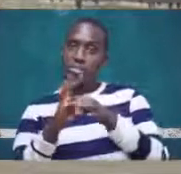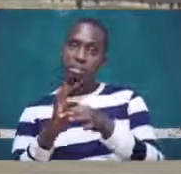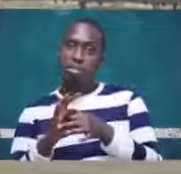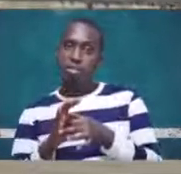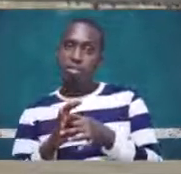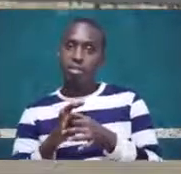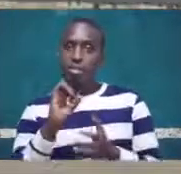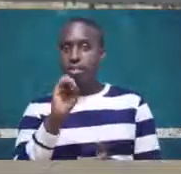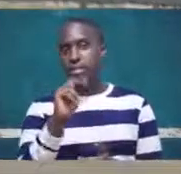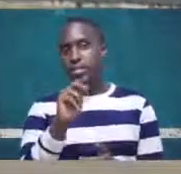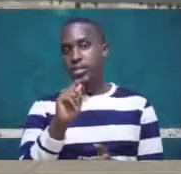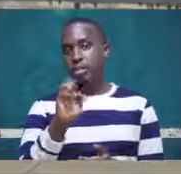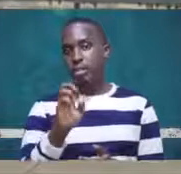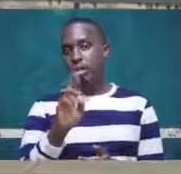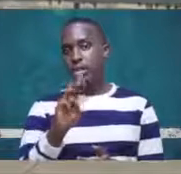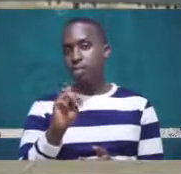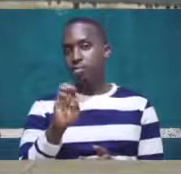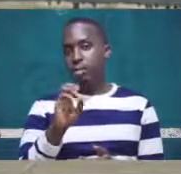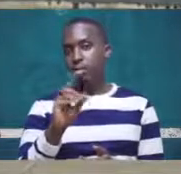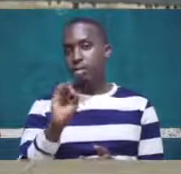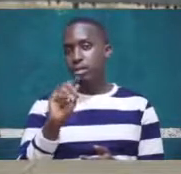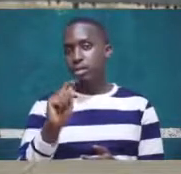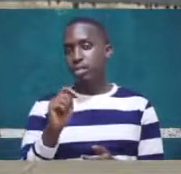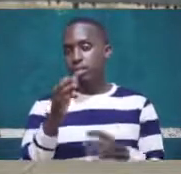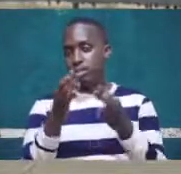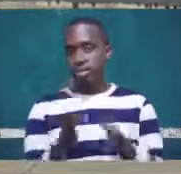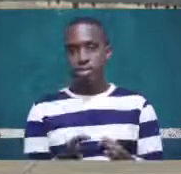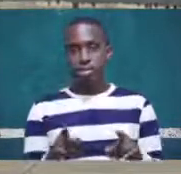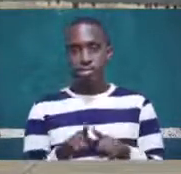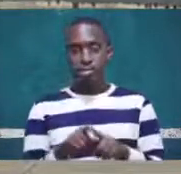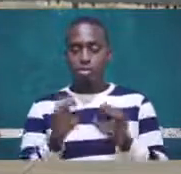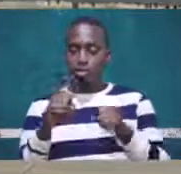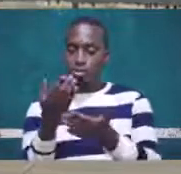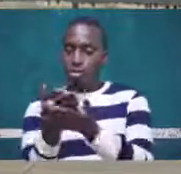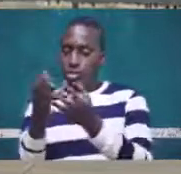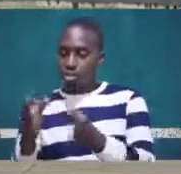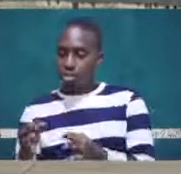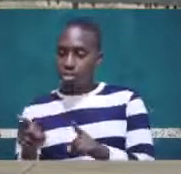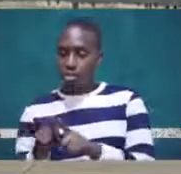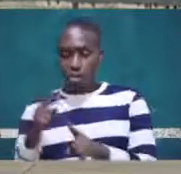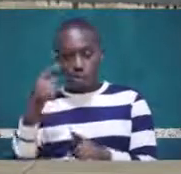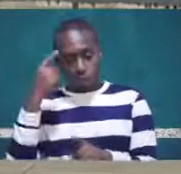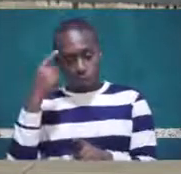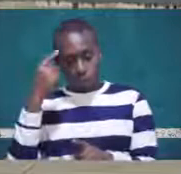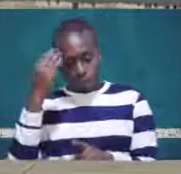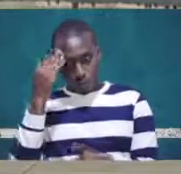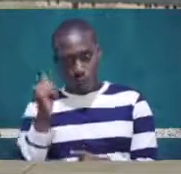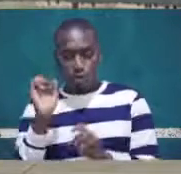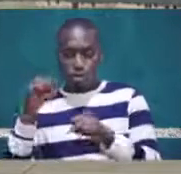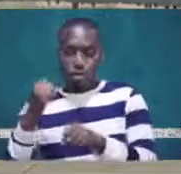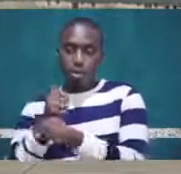good. So that is what you call derived demand. You demand for a commodity as a result of the demand for the